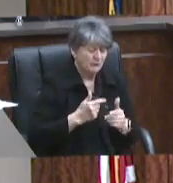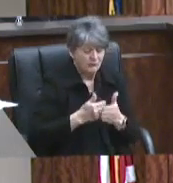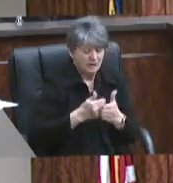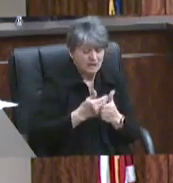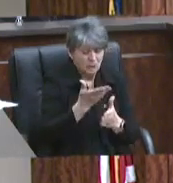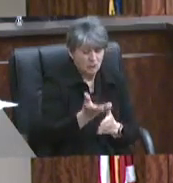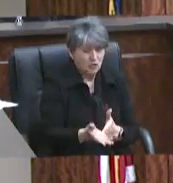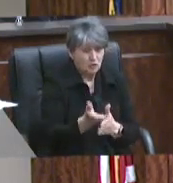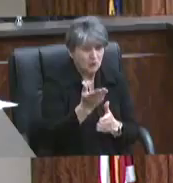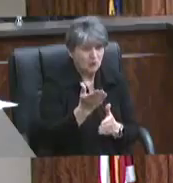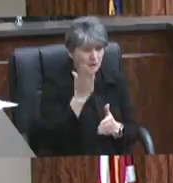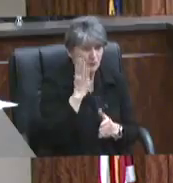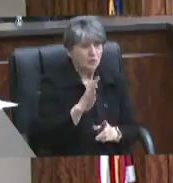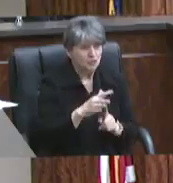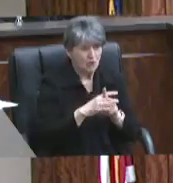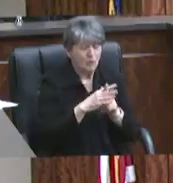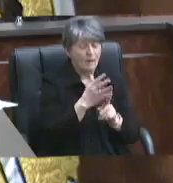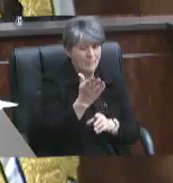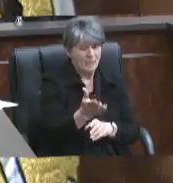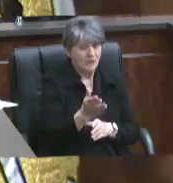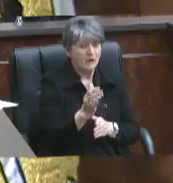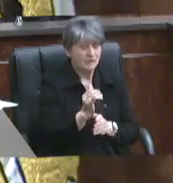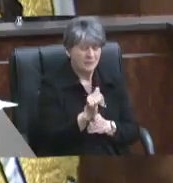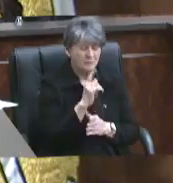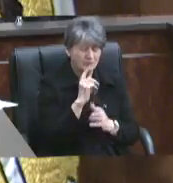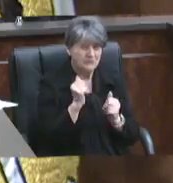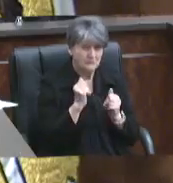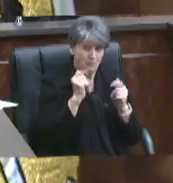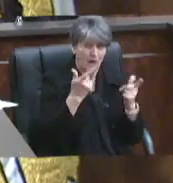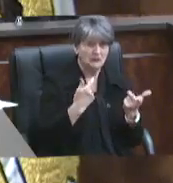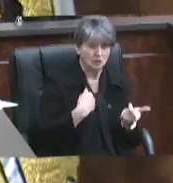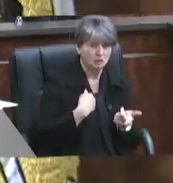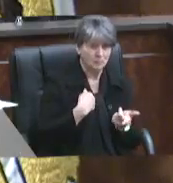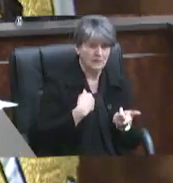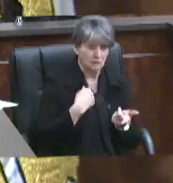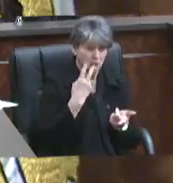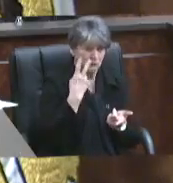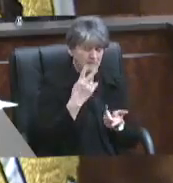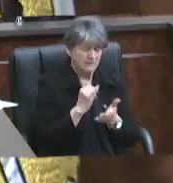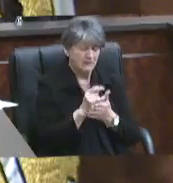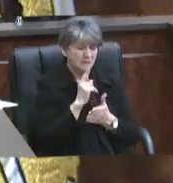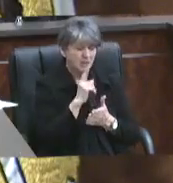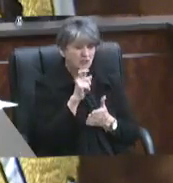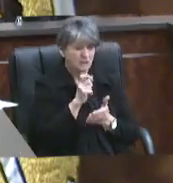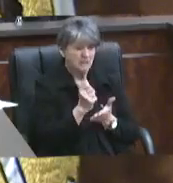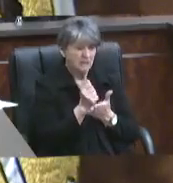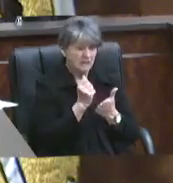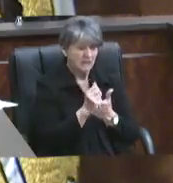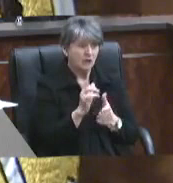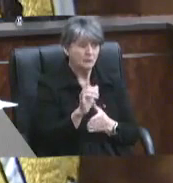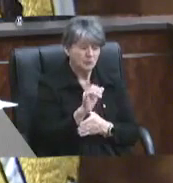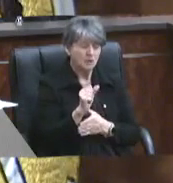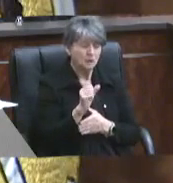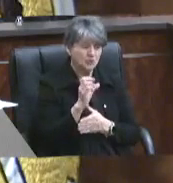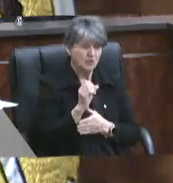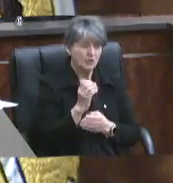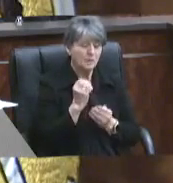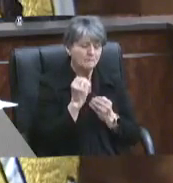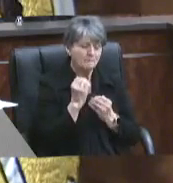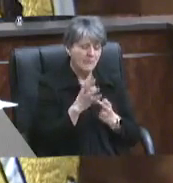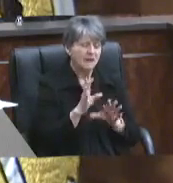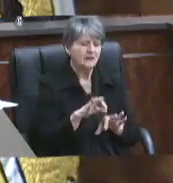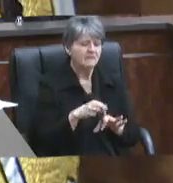you. They'll show up there. And that's shocking to me to see that they actually need help too. So there's so many